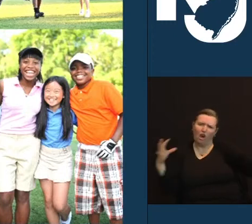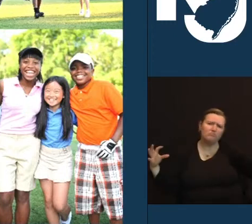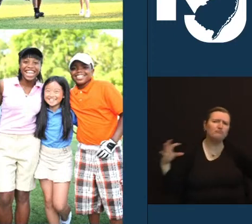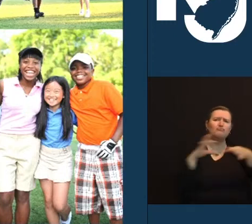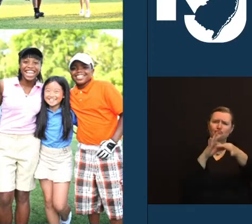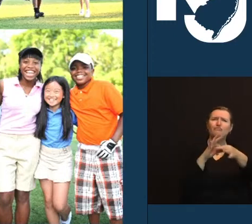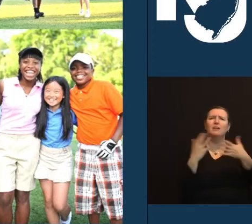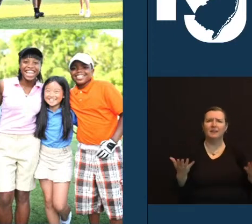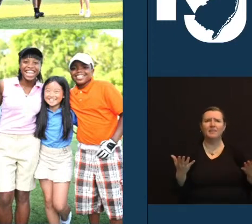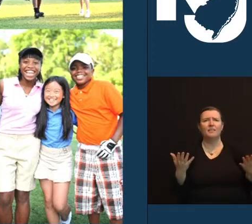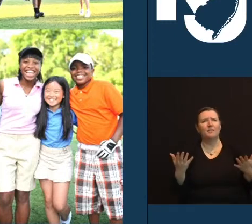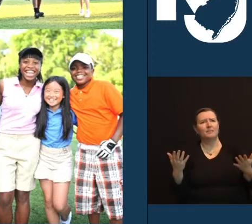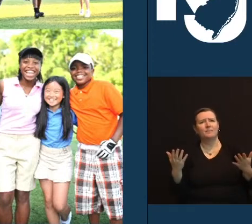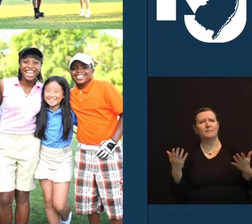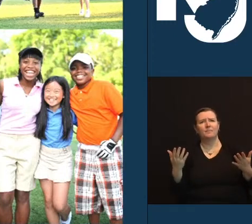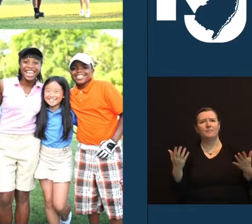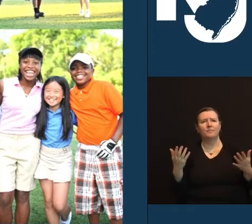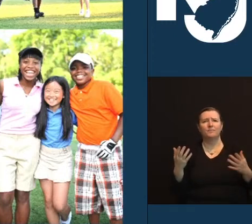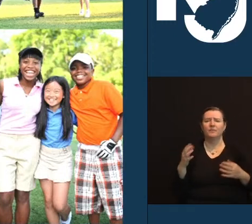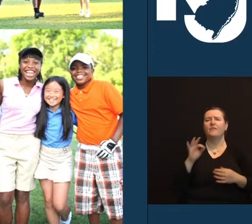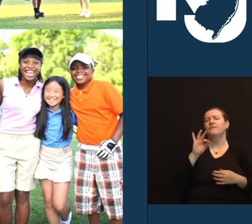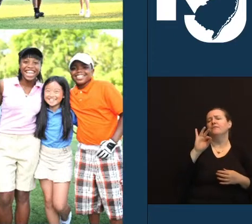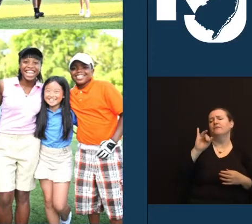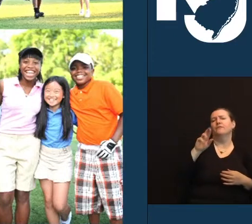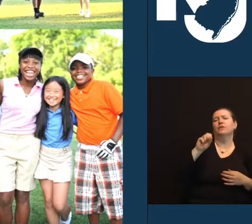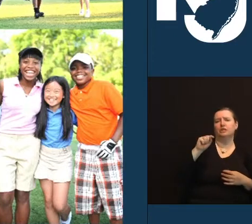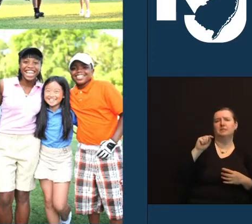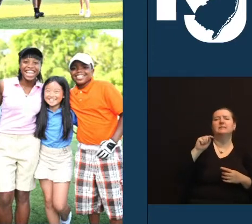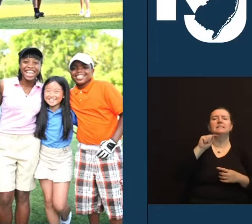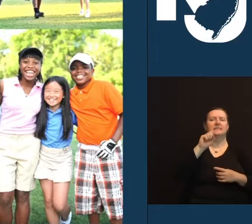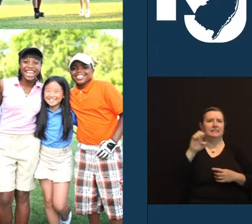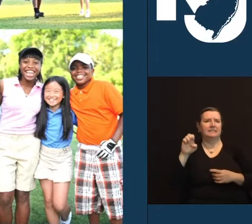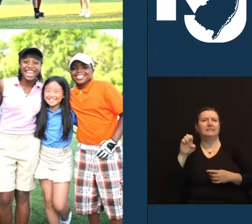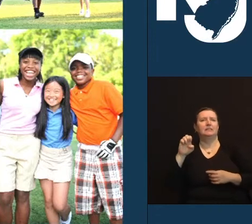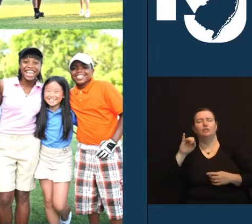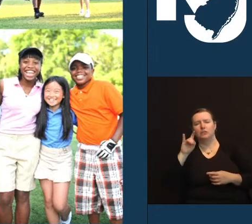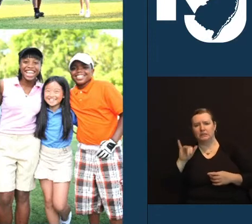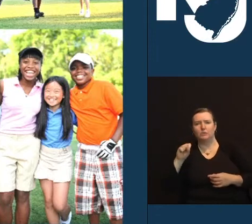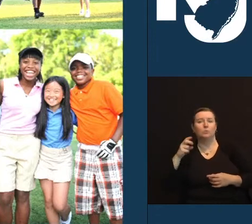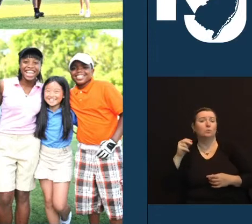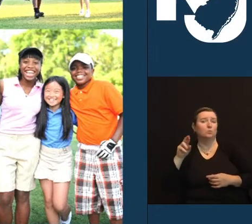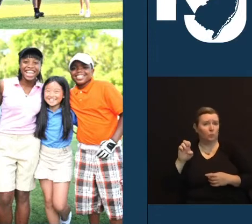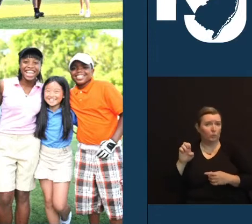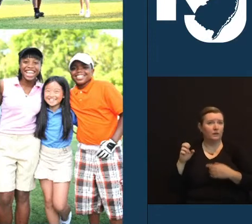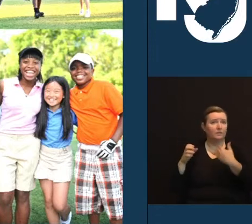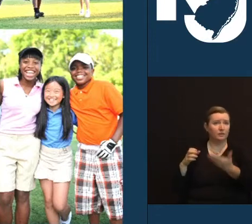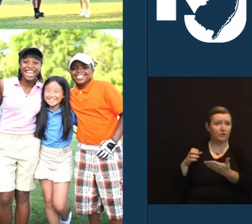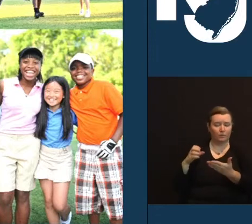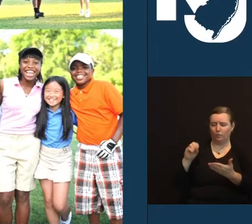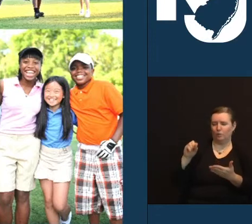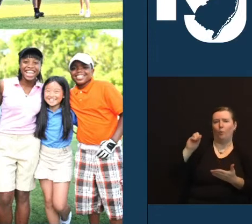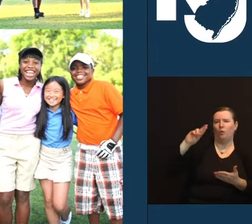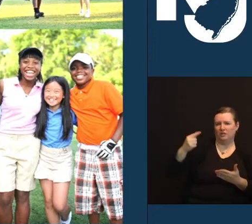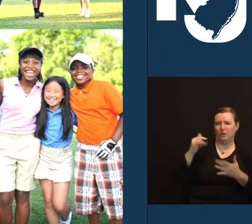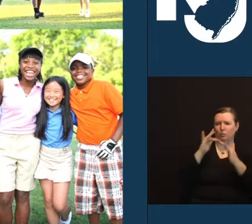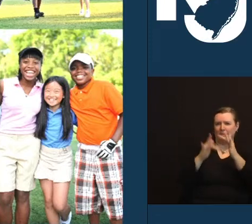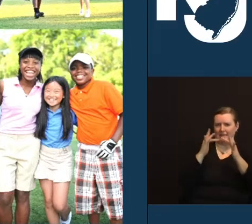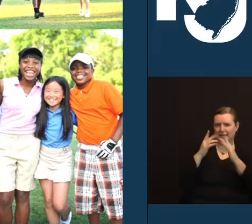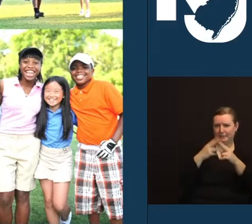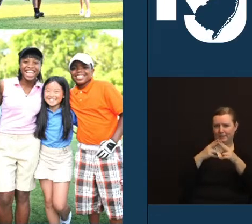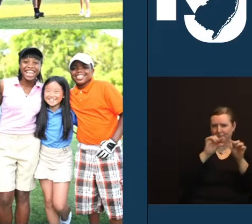firstteejerseyshore.org. They've got 10 locations in Monmouth and Ocean counties. Now, through her partnership with the EDA, Tara secured a grant that allowed